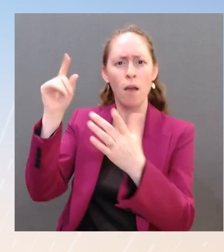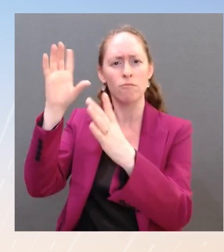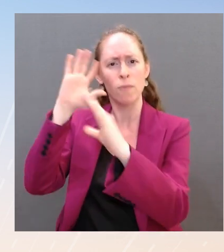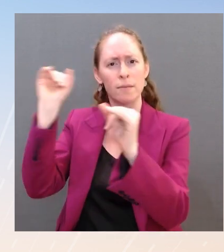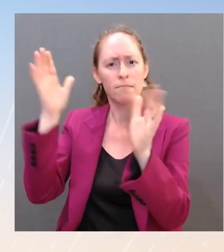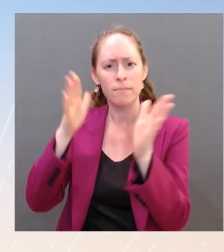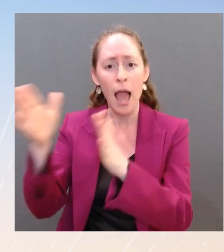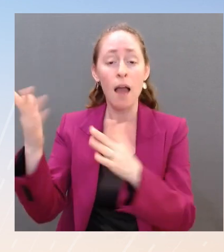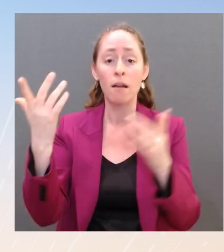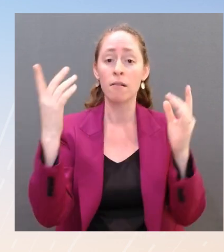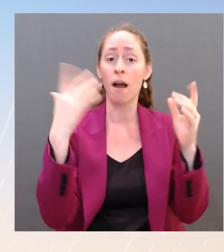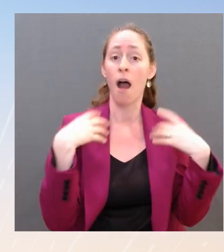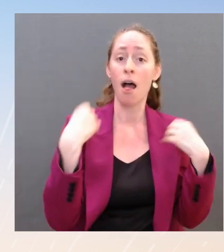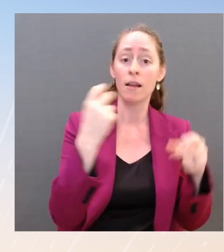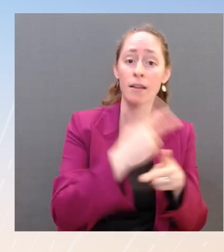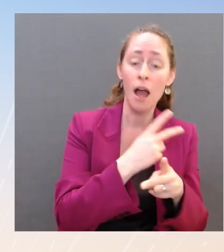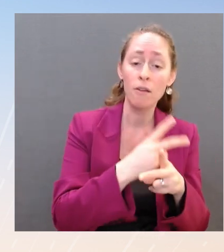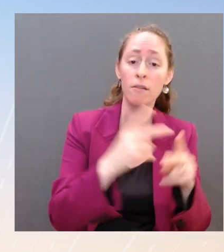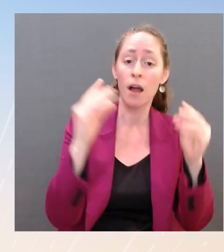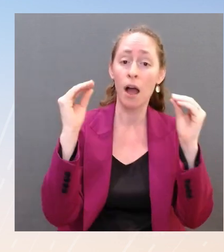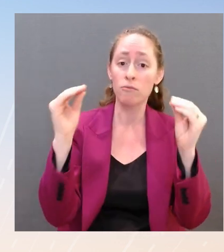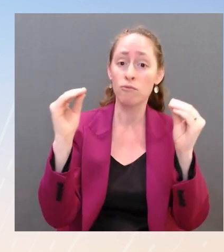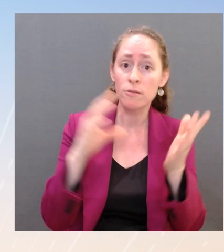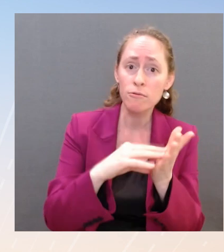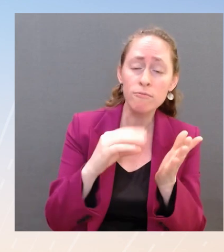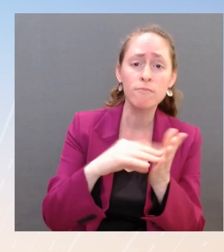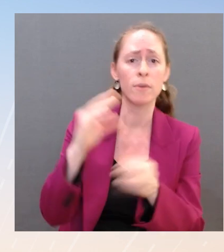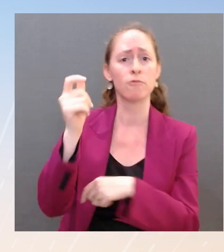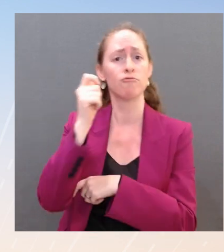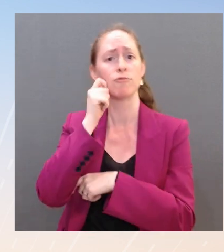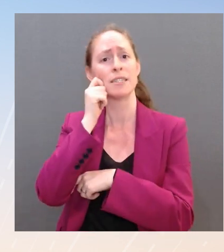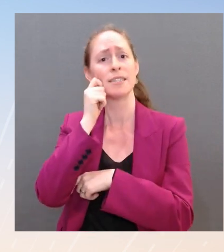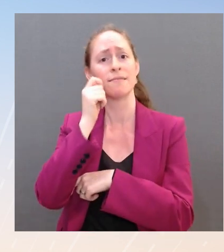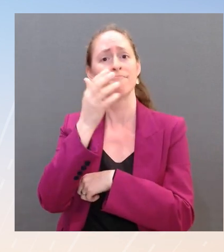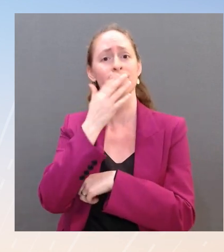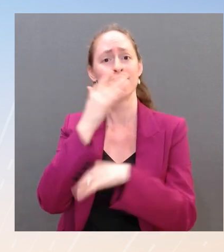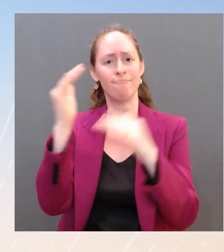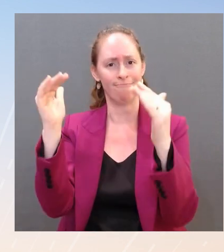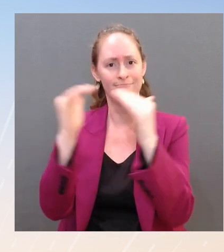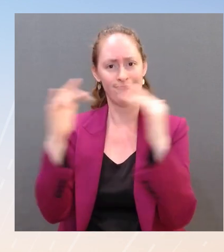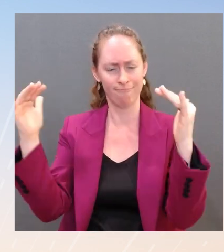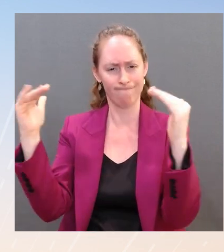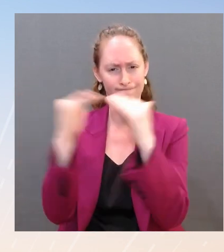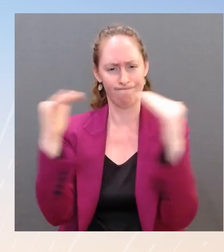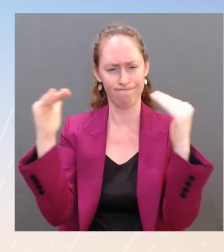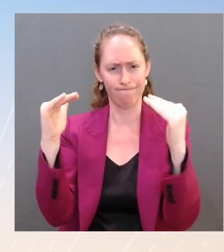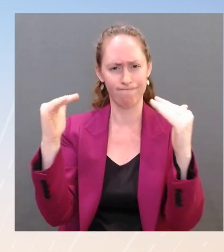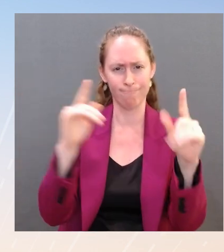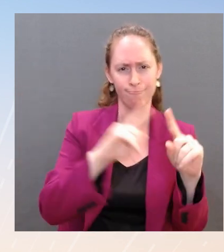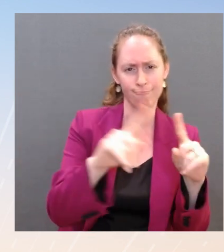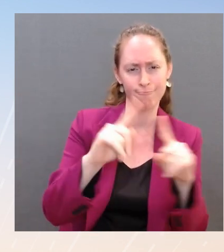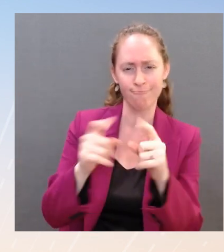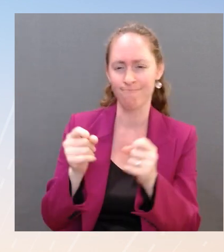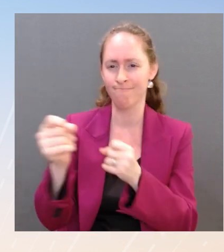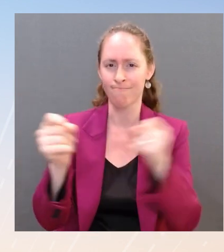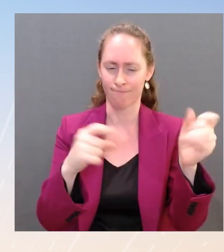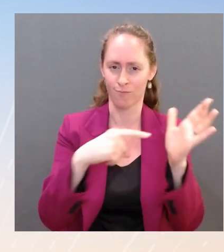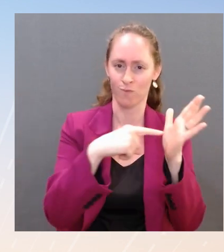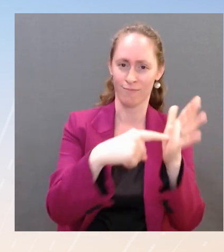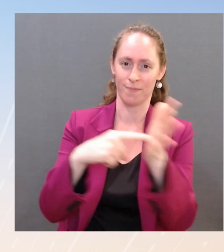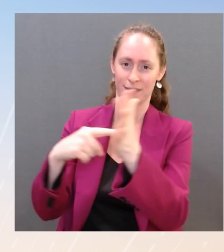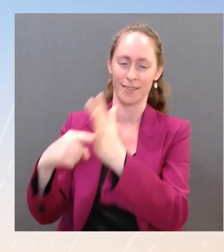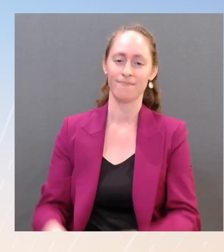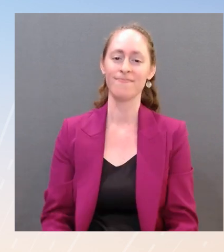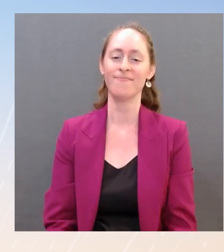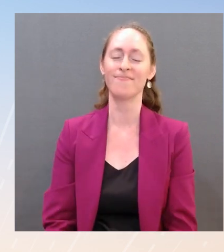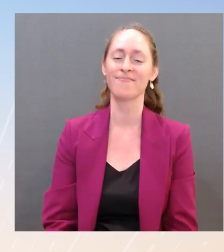housing policy. And in this role, I see every day how mental illness, often